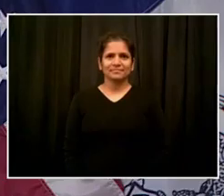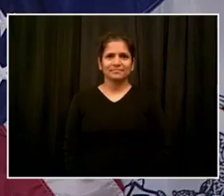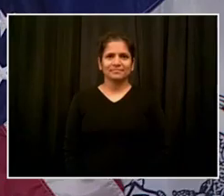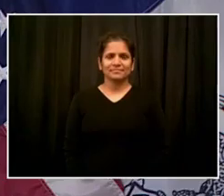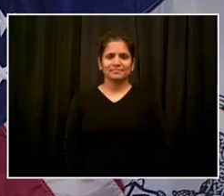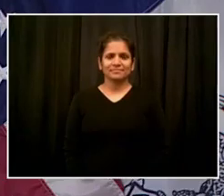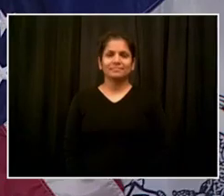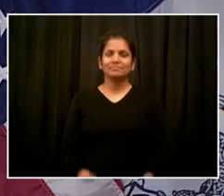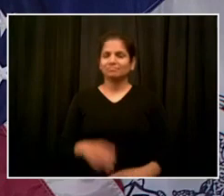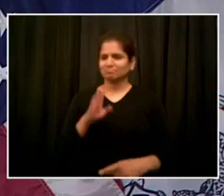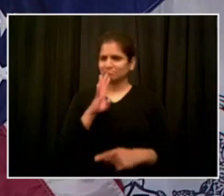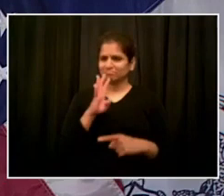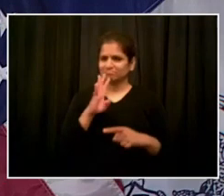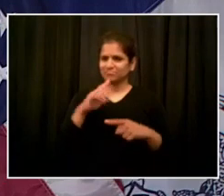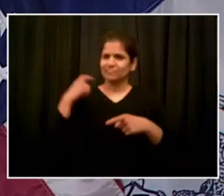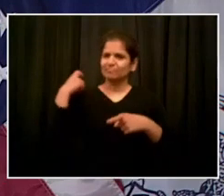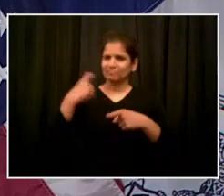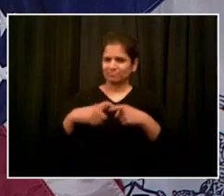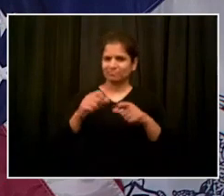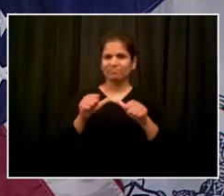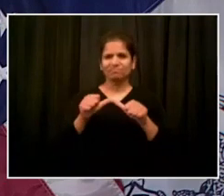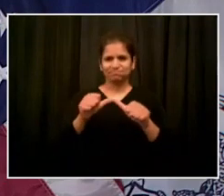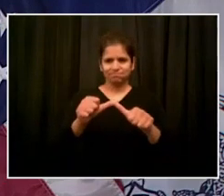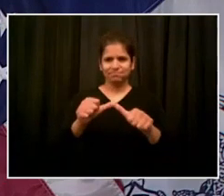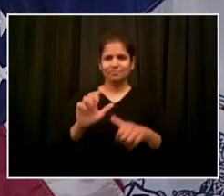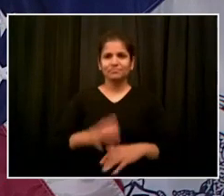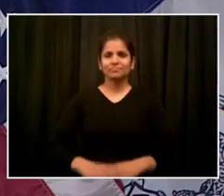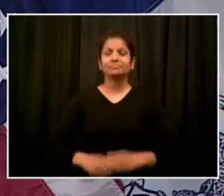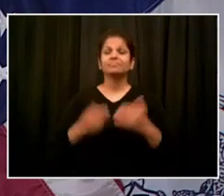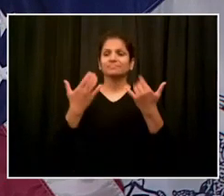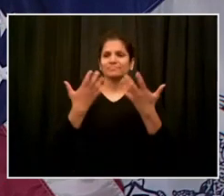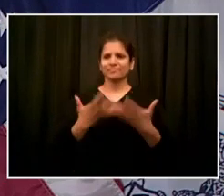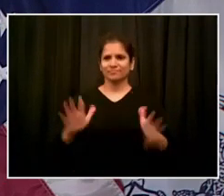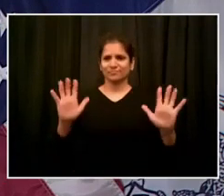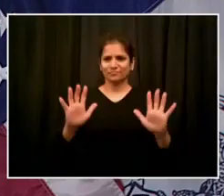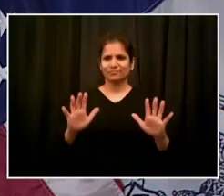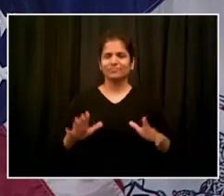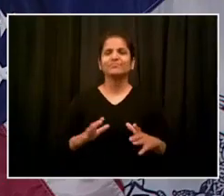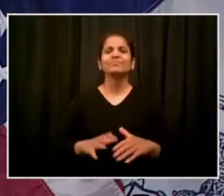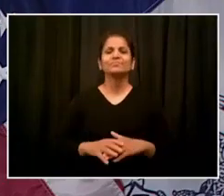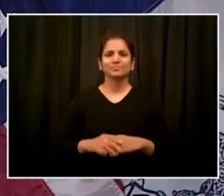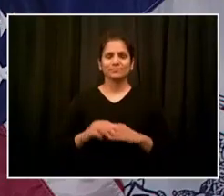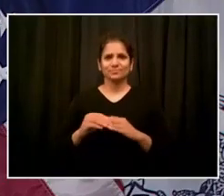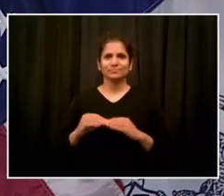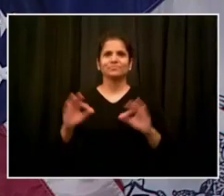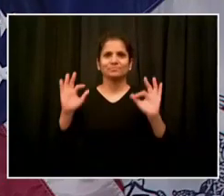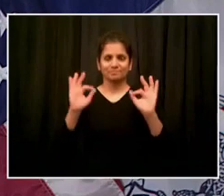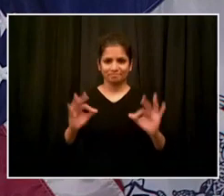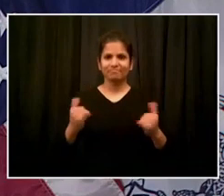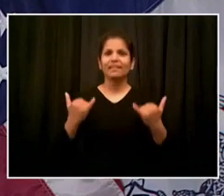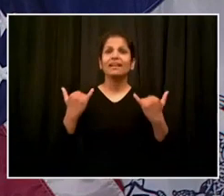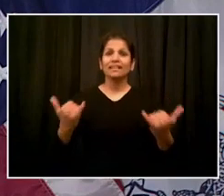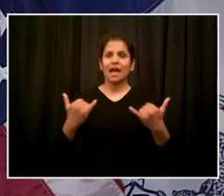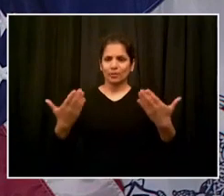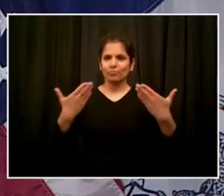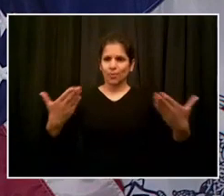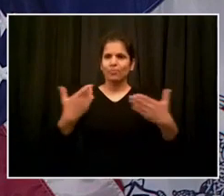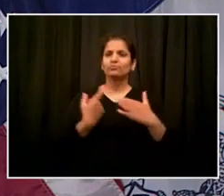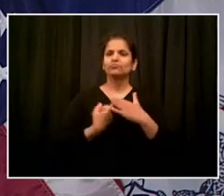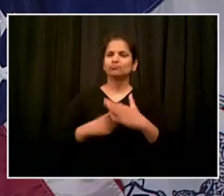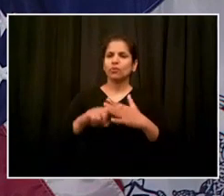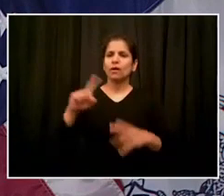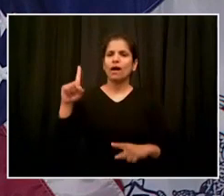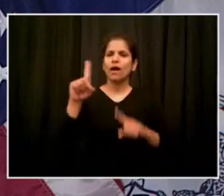hecho durante esta crisis. And with that, we will turn to our colleagues in the media. Please remind me of the